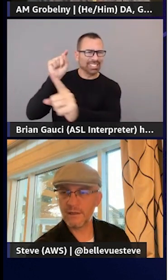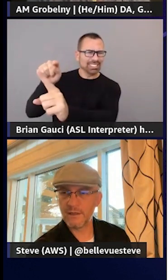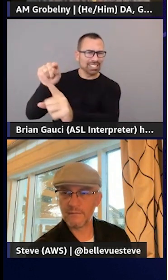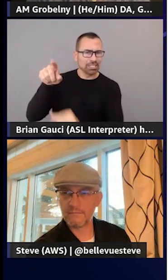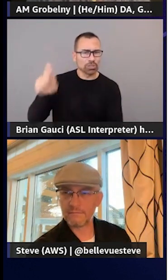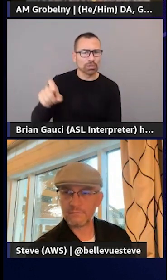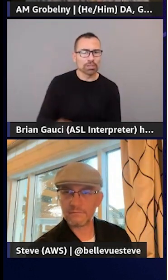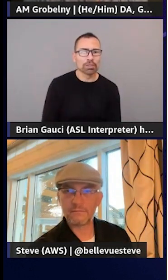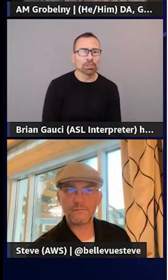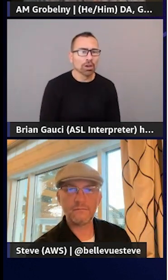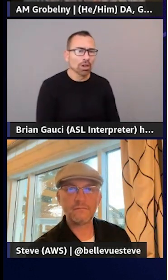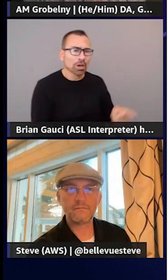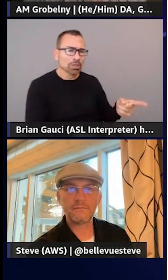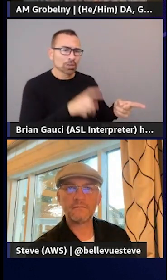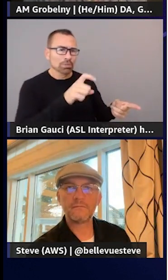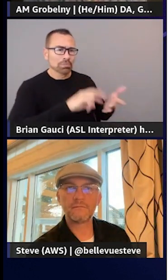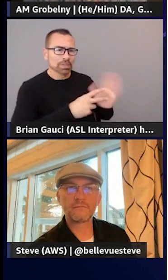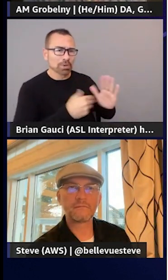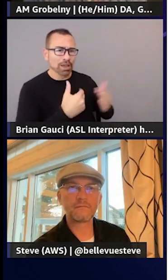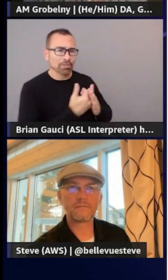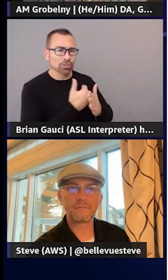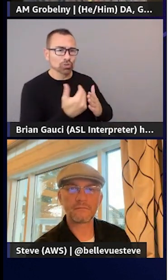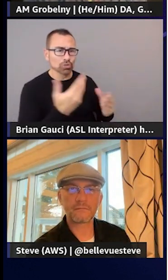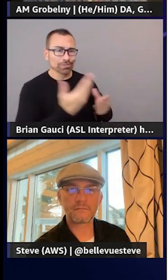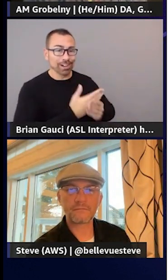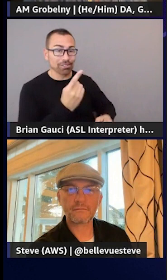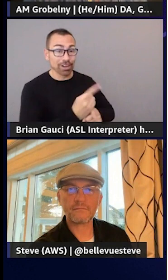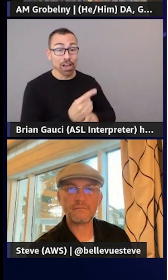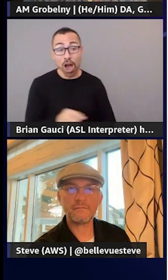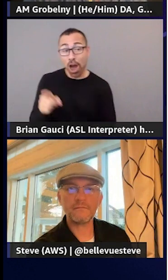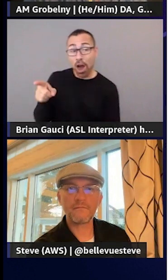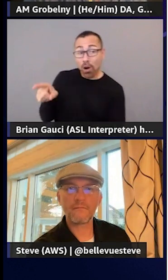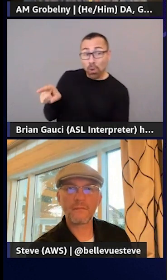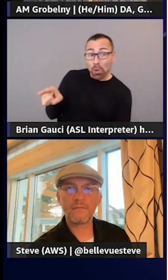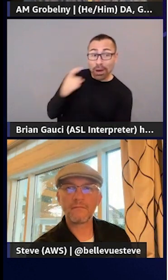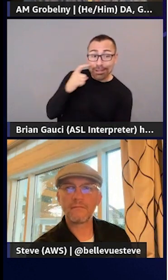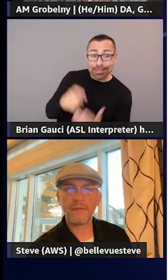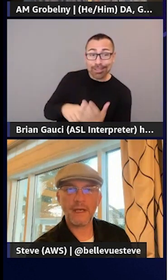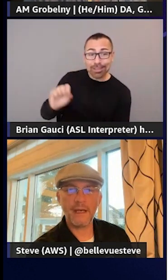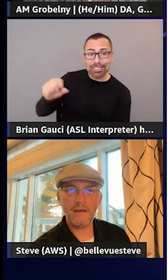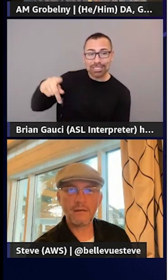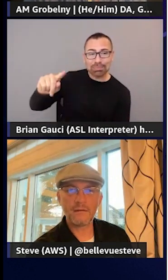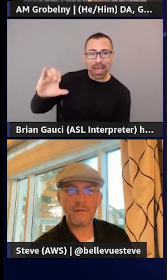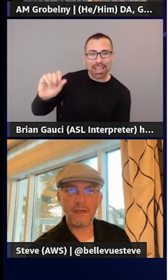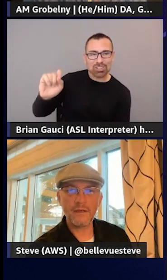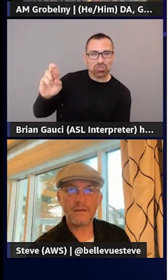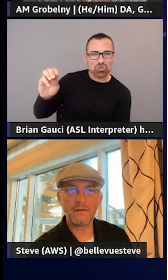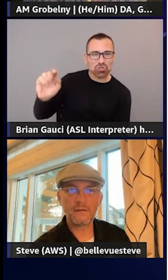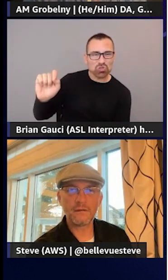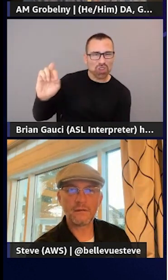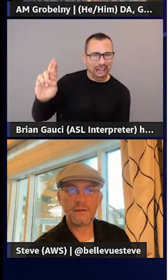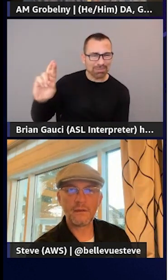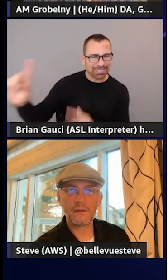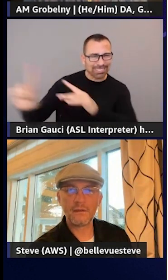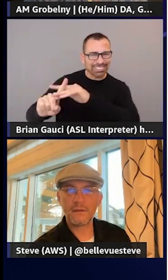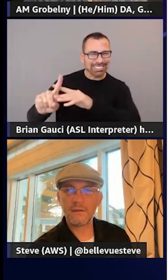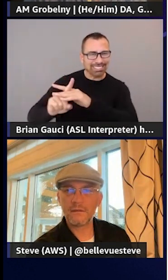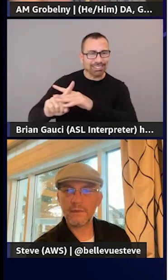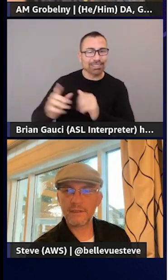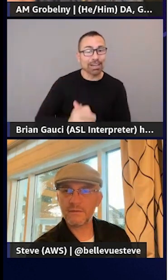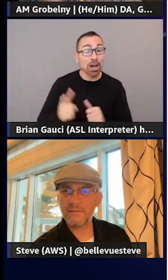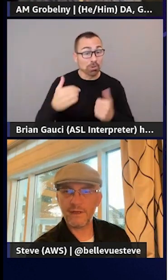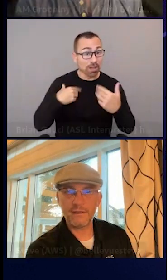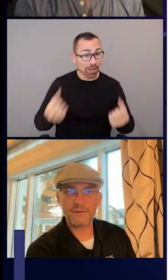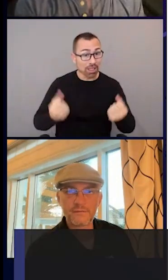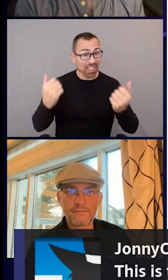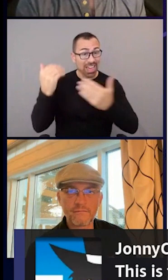right? Oh, spectrometer. That wasn't there before. 1. Okay. 1. Okay. We got a bunch of files here. I